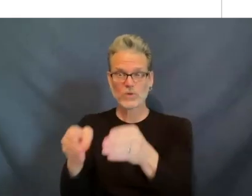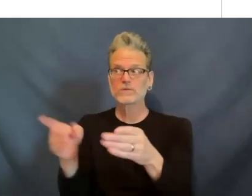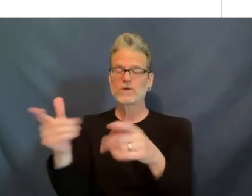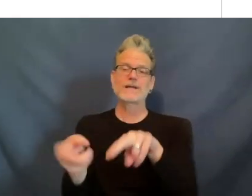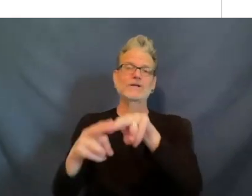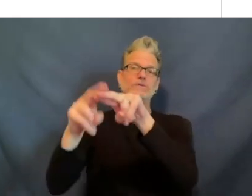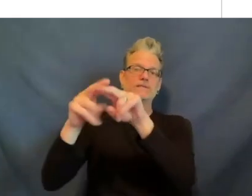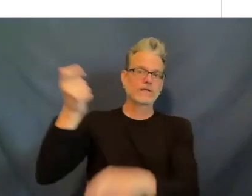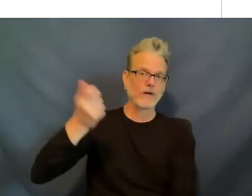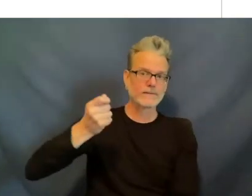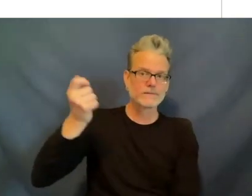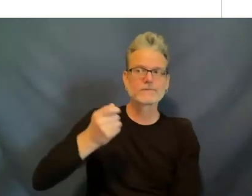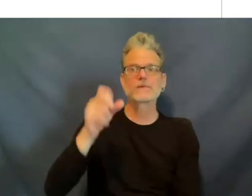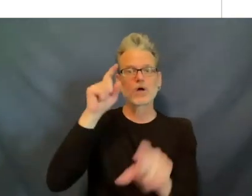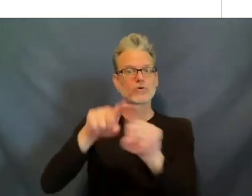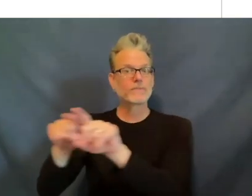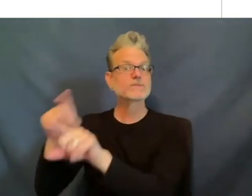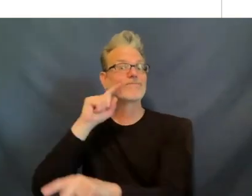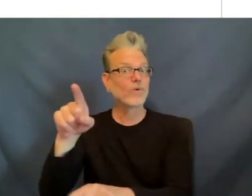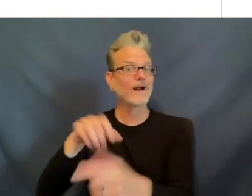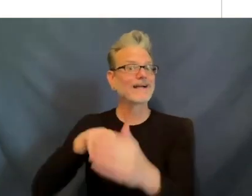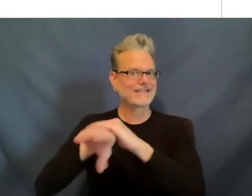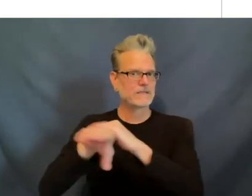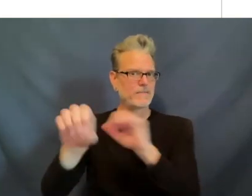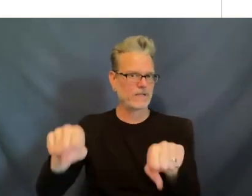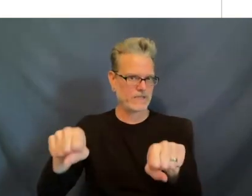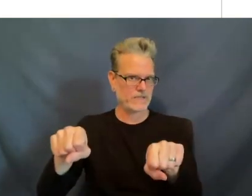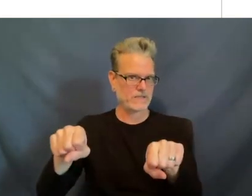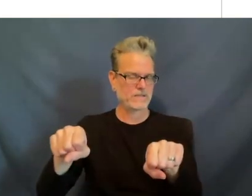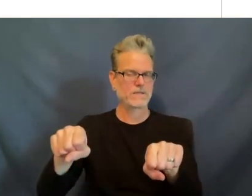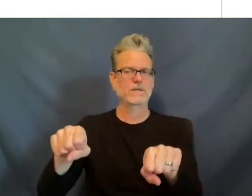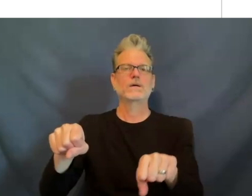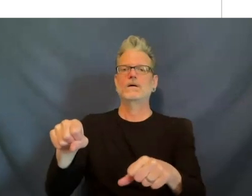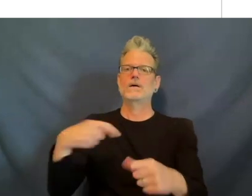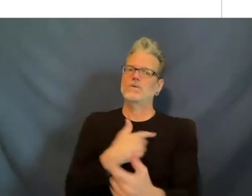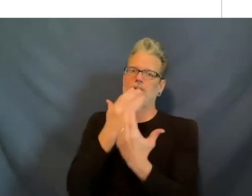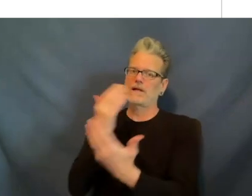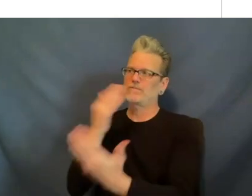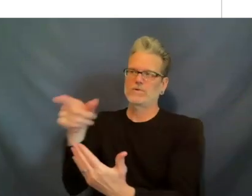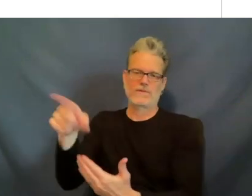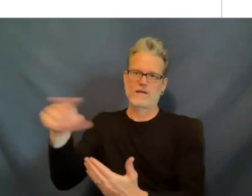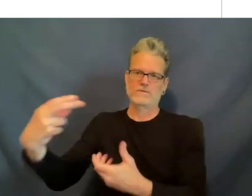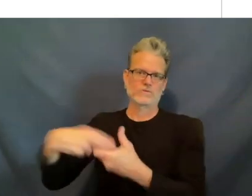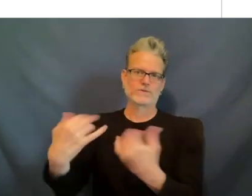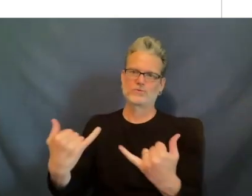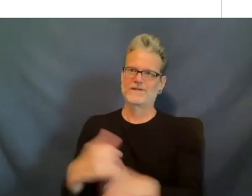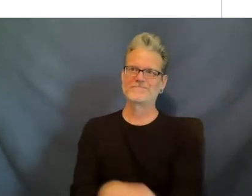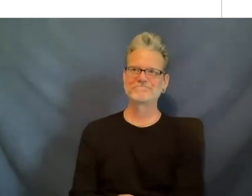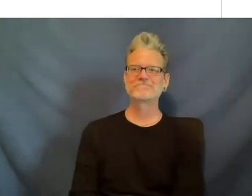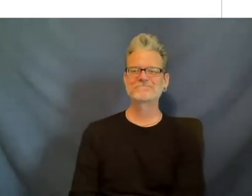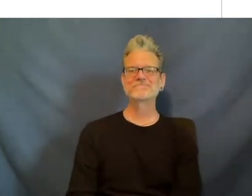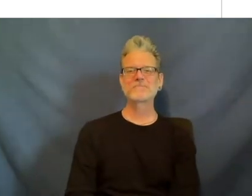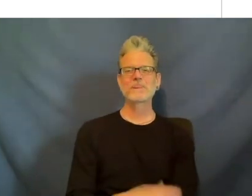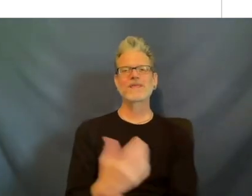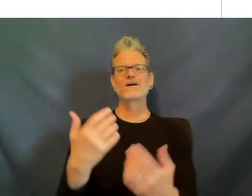agreements accessibility. So really in line with the intent of these webinars, and we're just grateful to have them on. In addition to